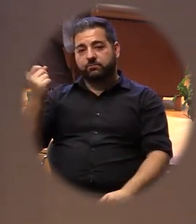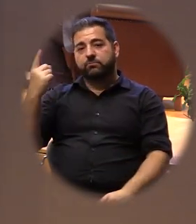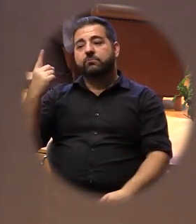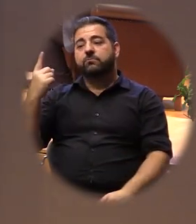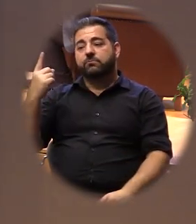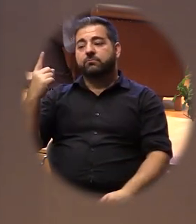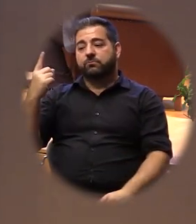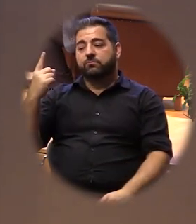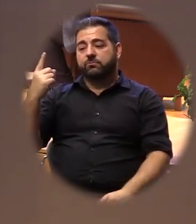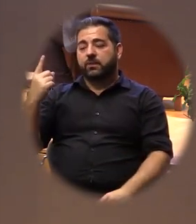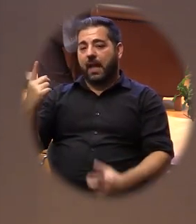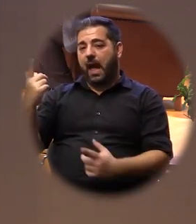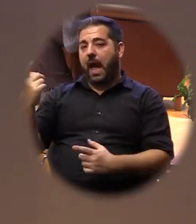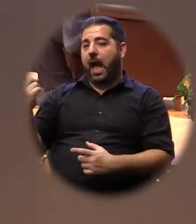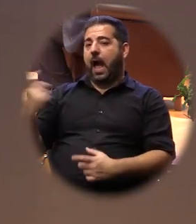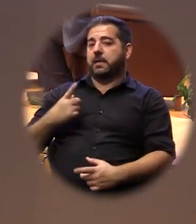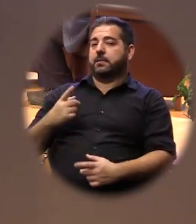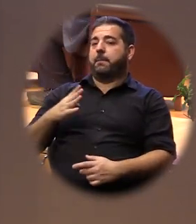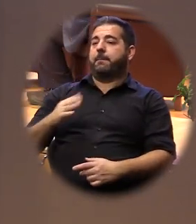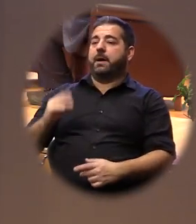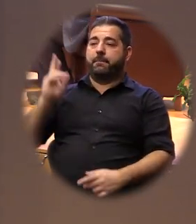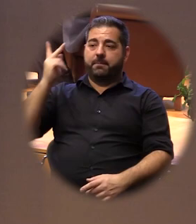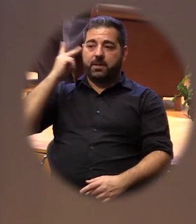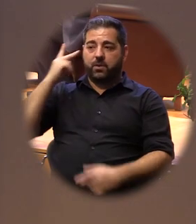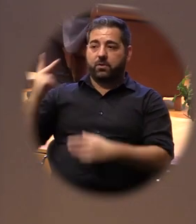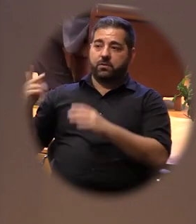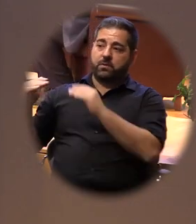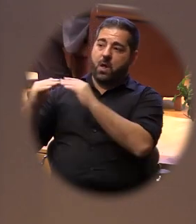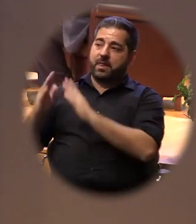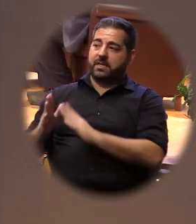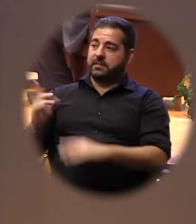began to get asked by my political colleagues